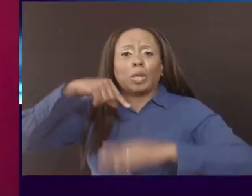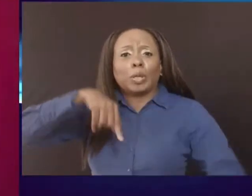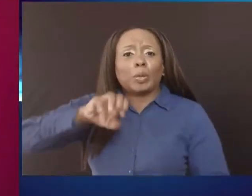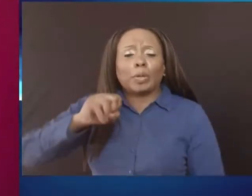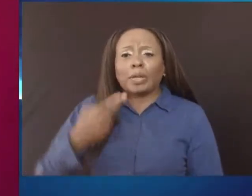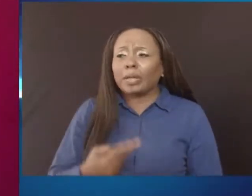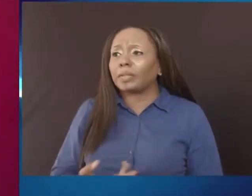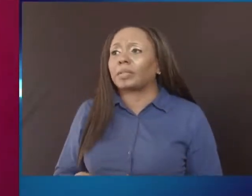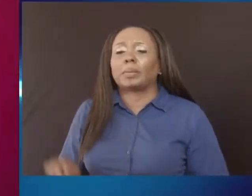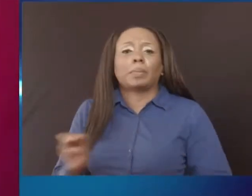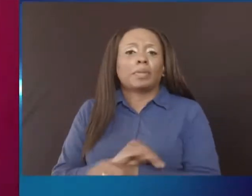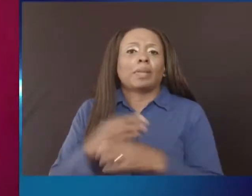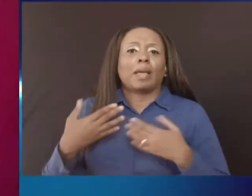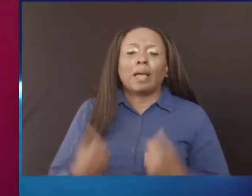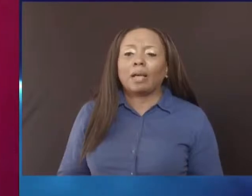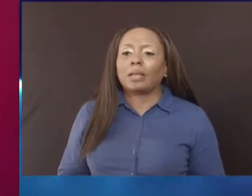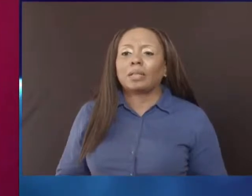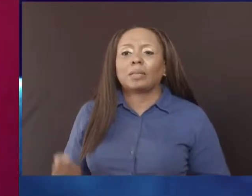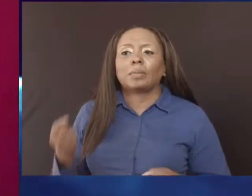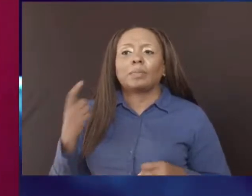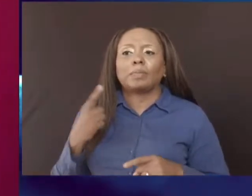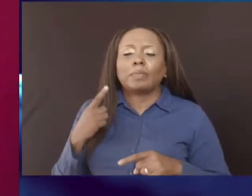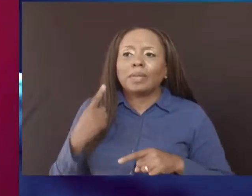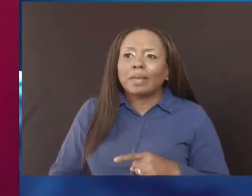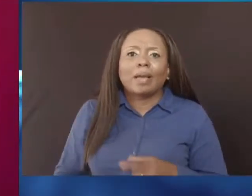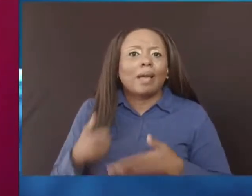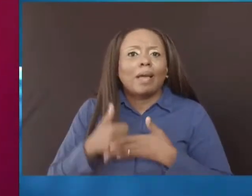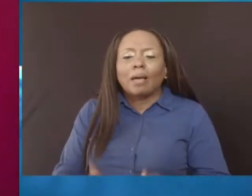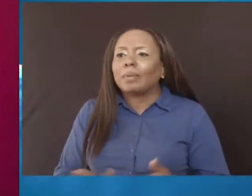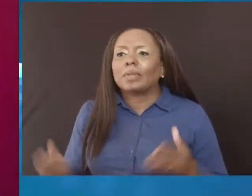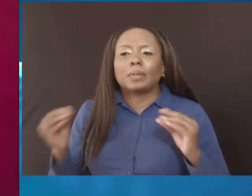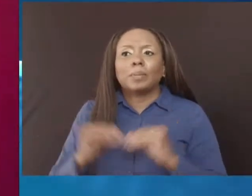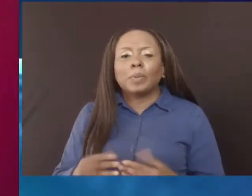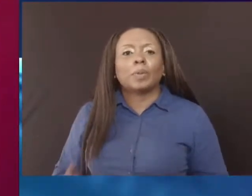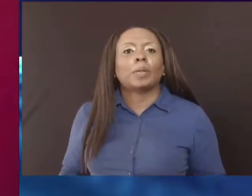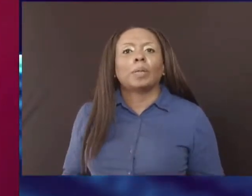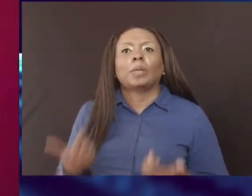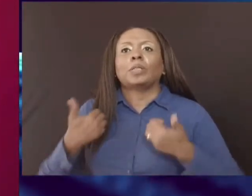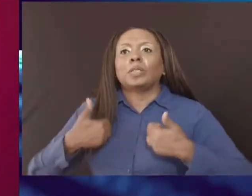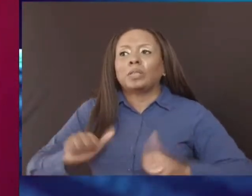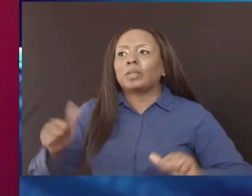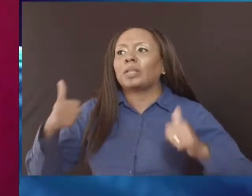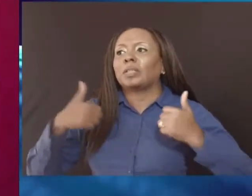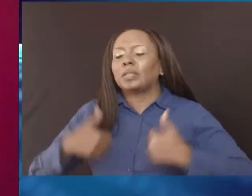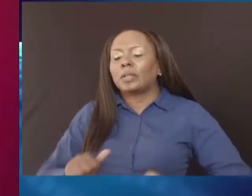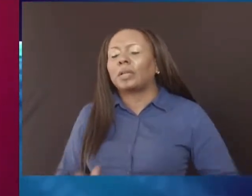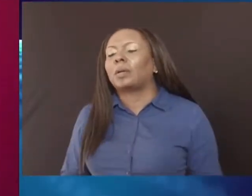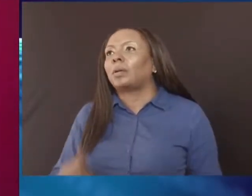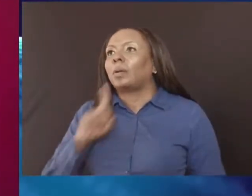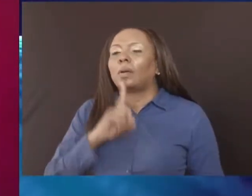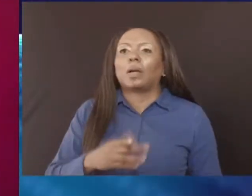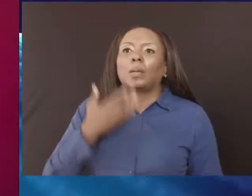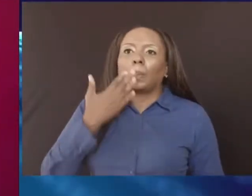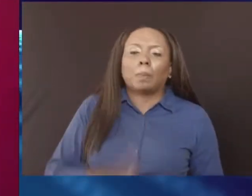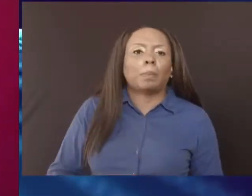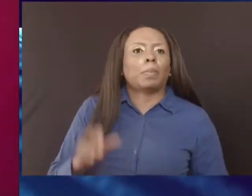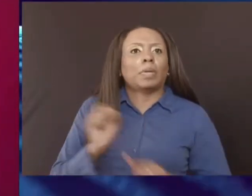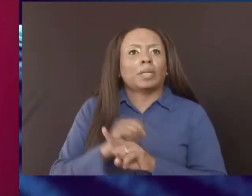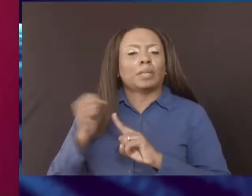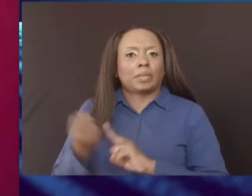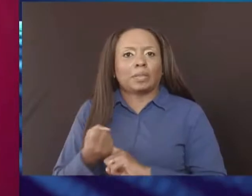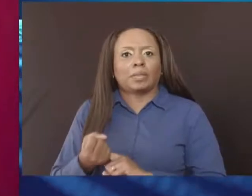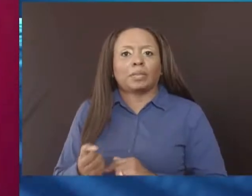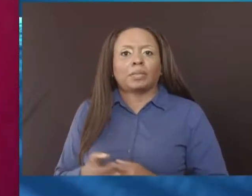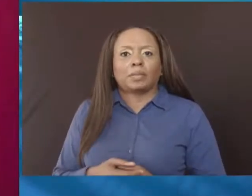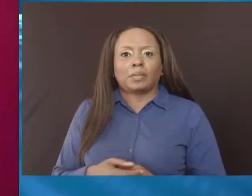We cannot do any more. We're getting to that situation, and that is why I use the term dire. We are in a dire